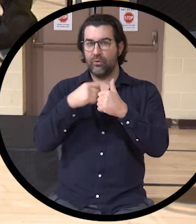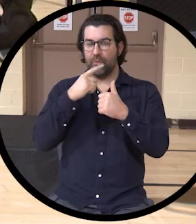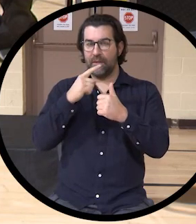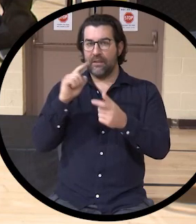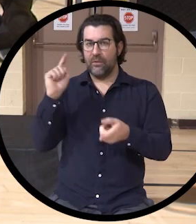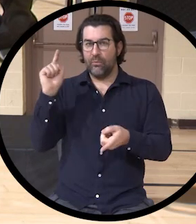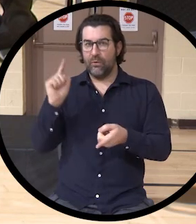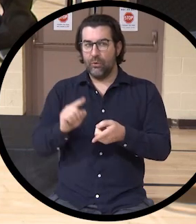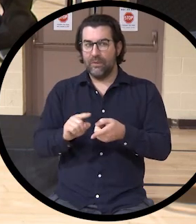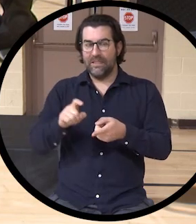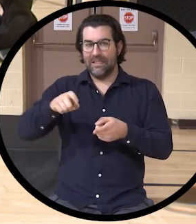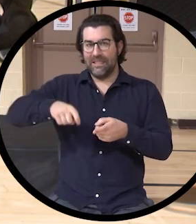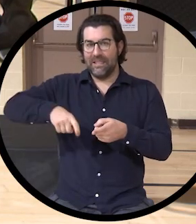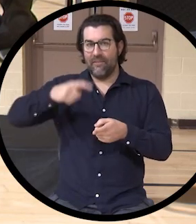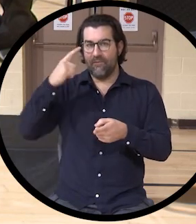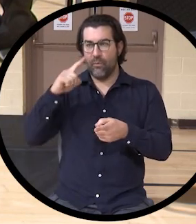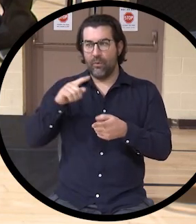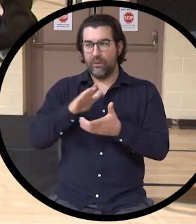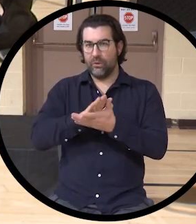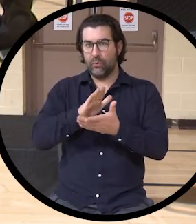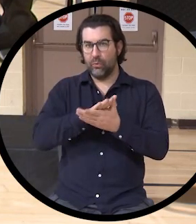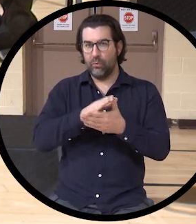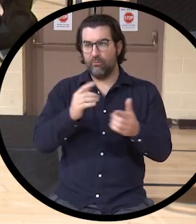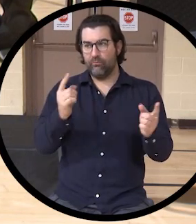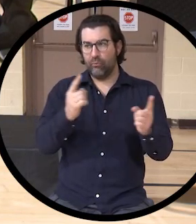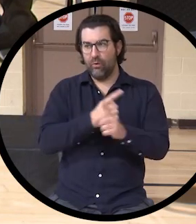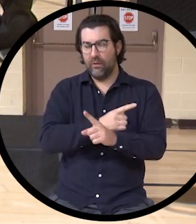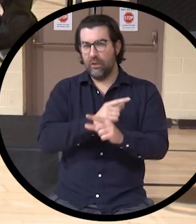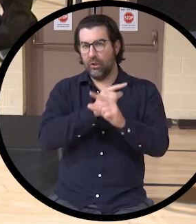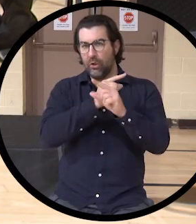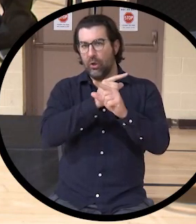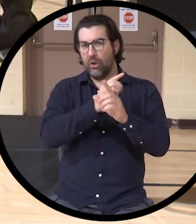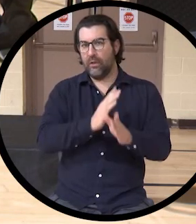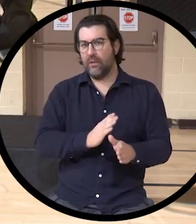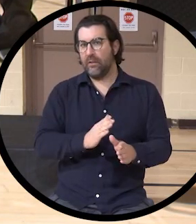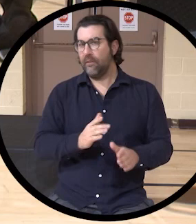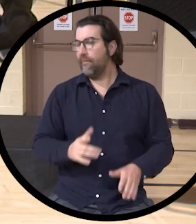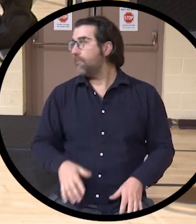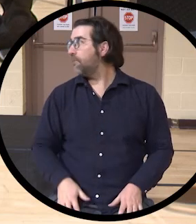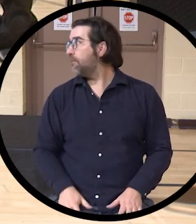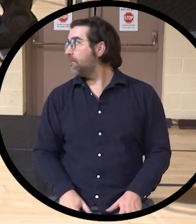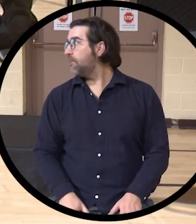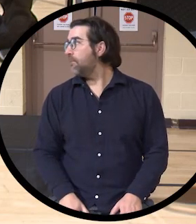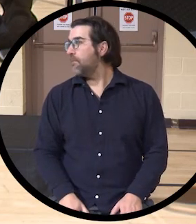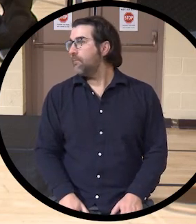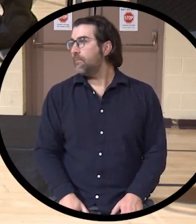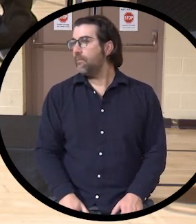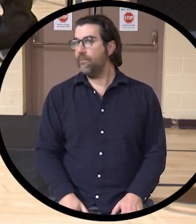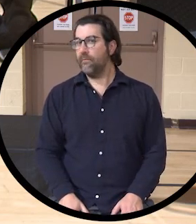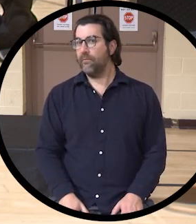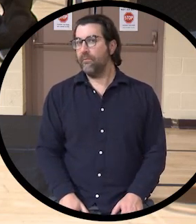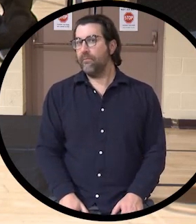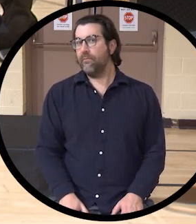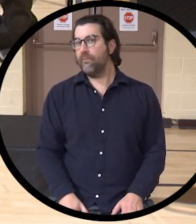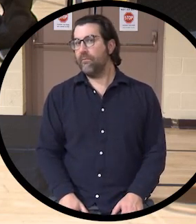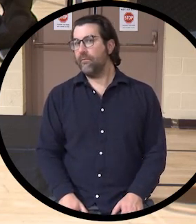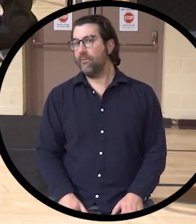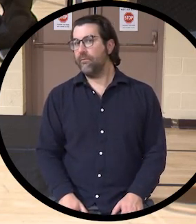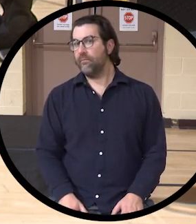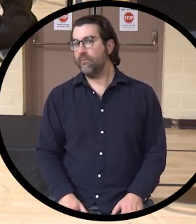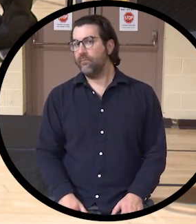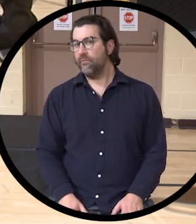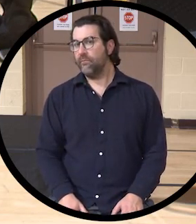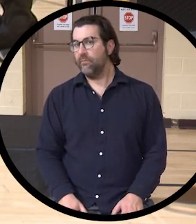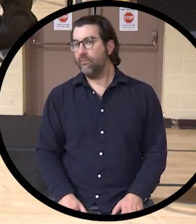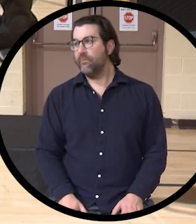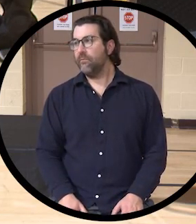reduces the need for a school crossing guard. I think there was a question here, and then I know you've had your hand raised for a while, so I see you. So we'll